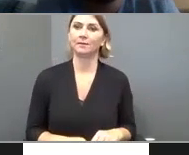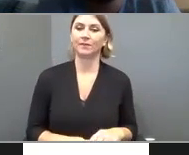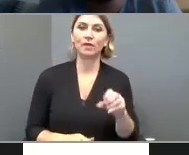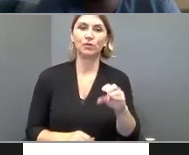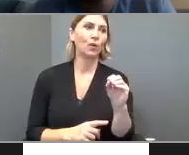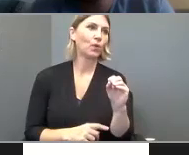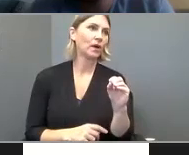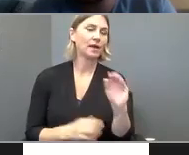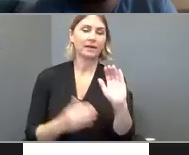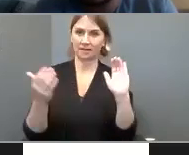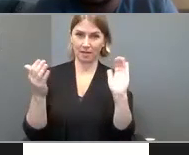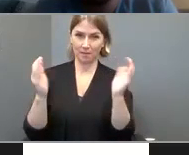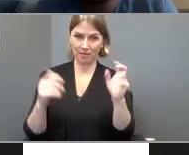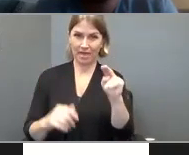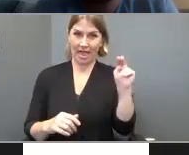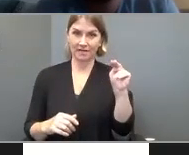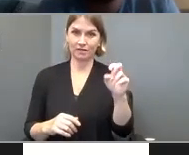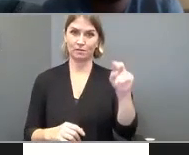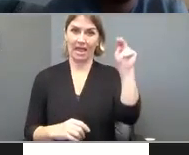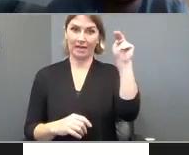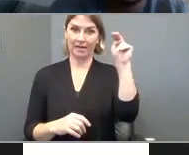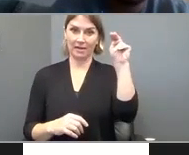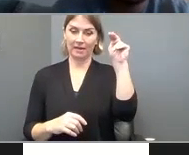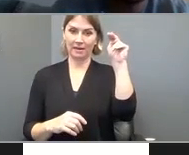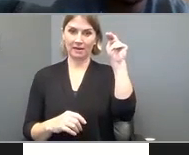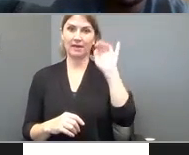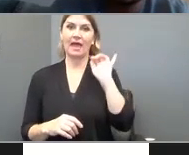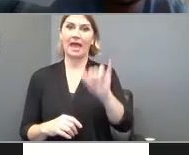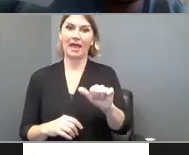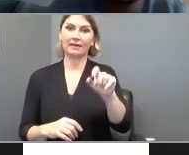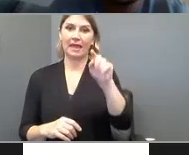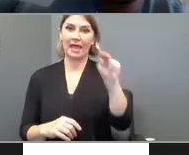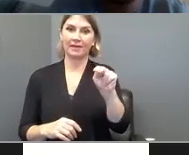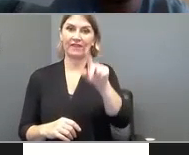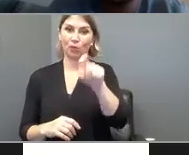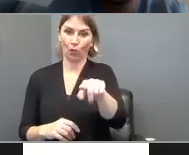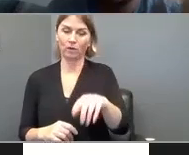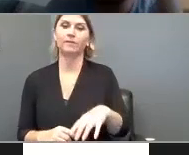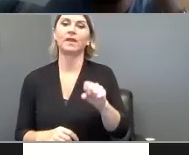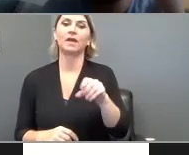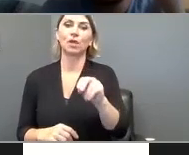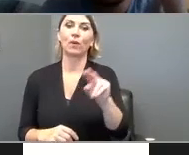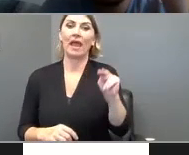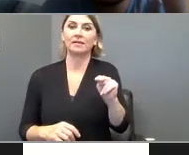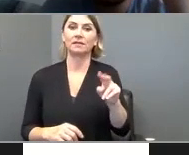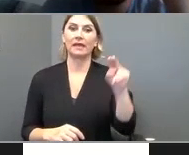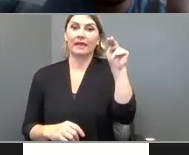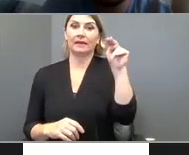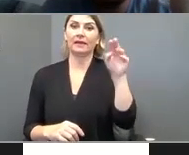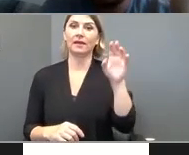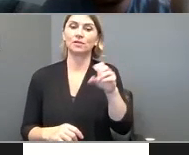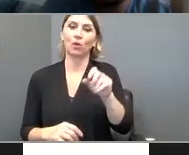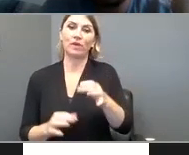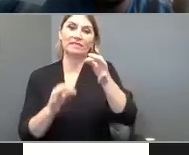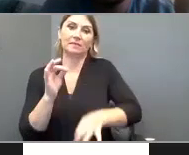So comparing n raised to the power of n and n factorial. So we have n factorial and n raised to the power of n. We simplify